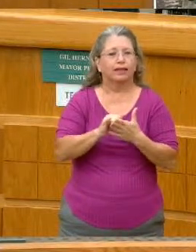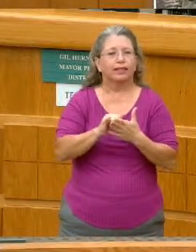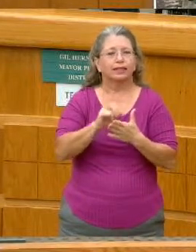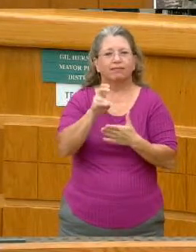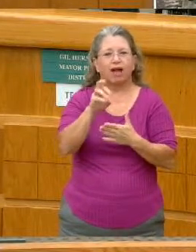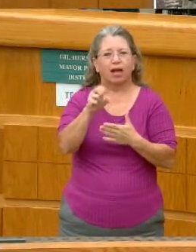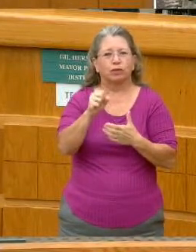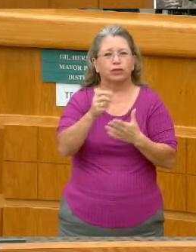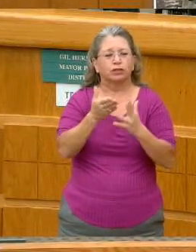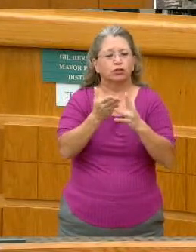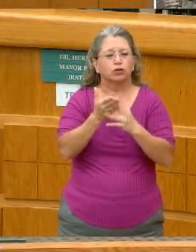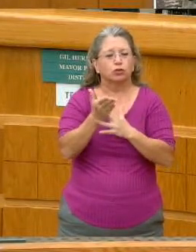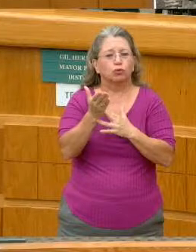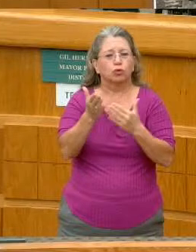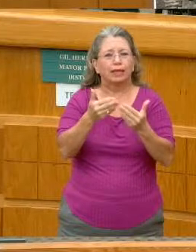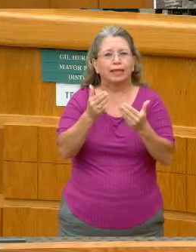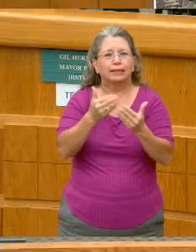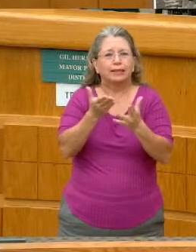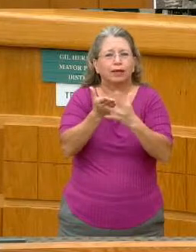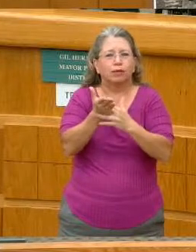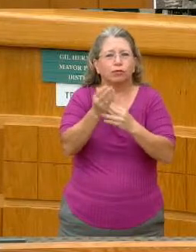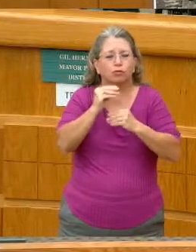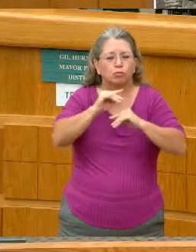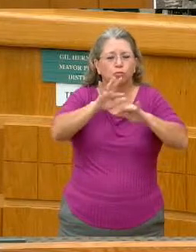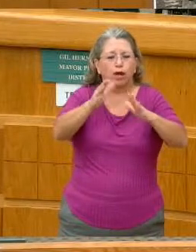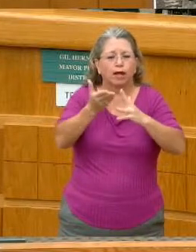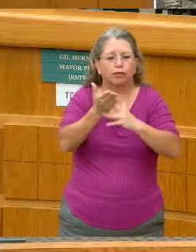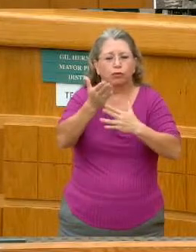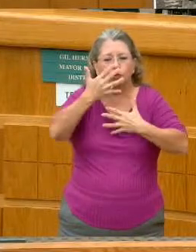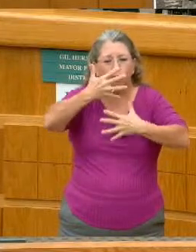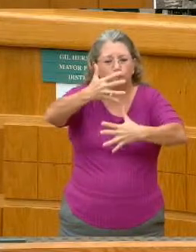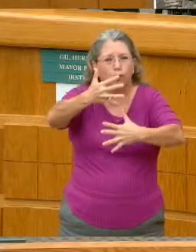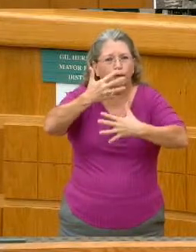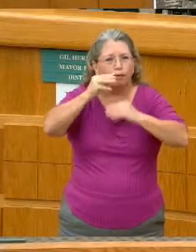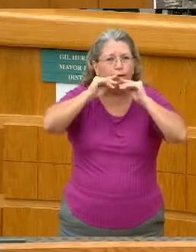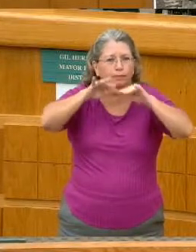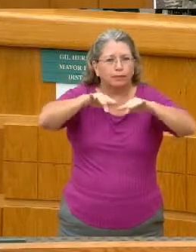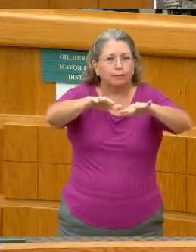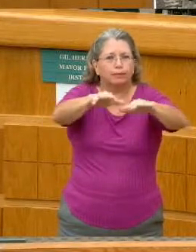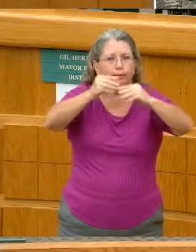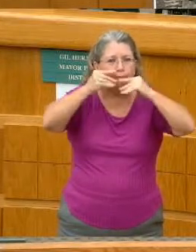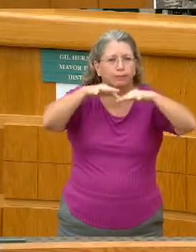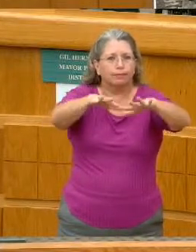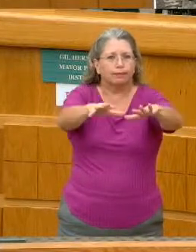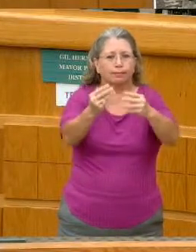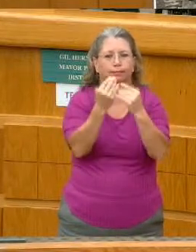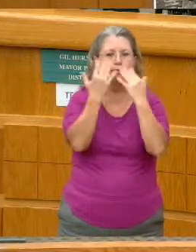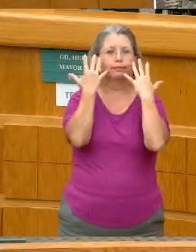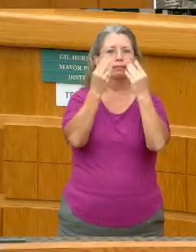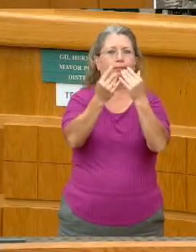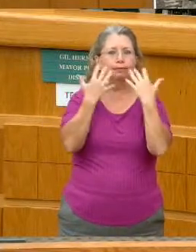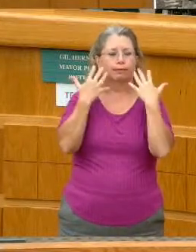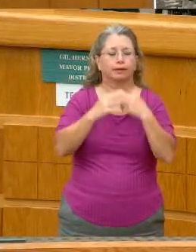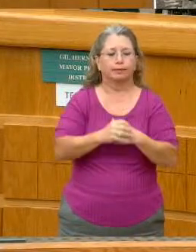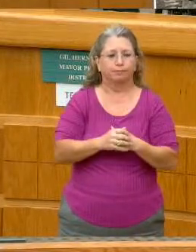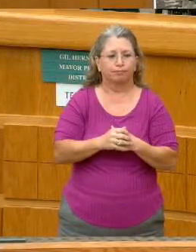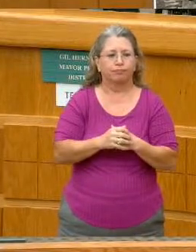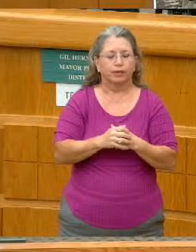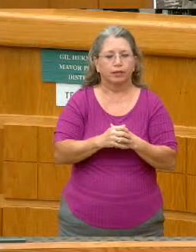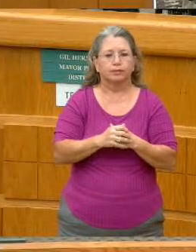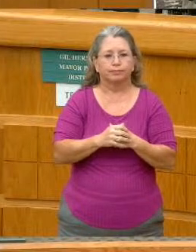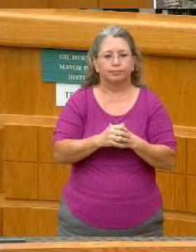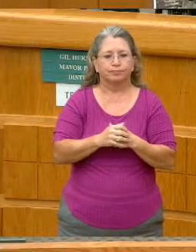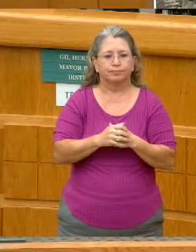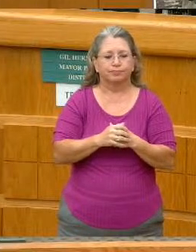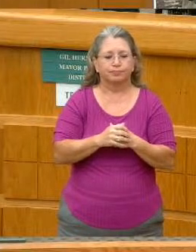transmitted, highly contagious, and with a transmission rate that varies in our own community. And